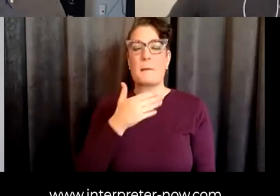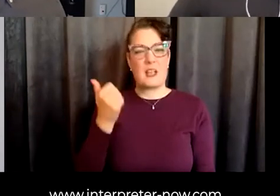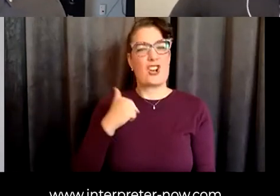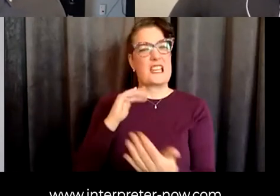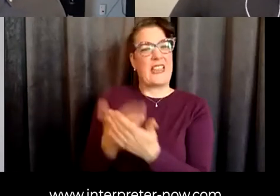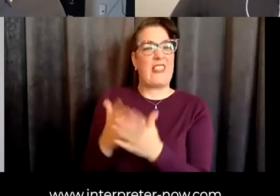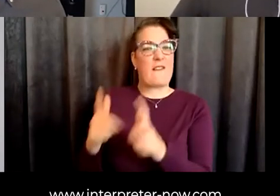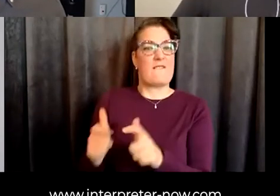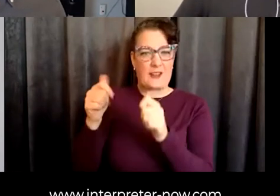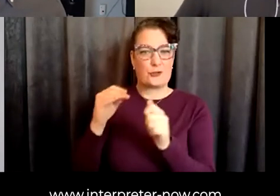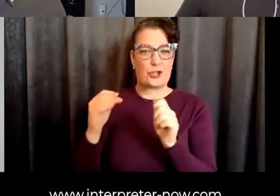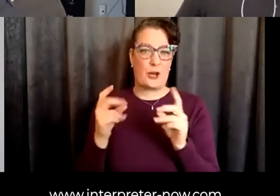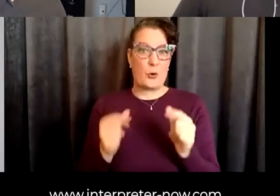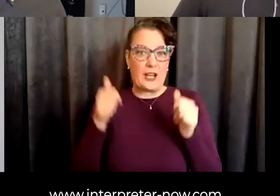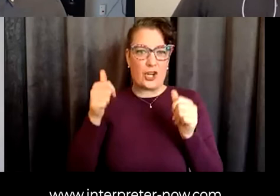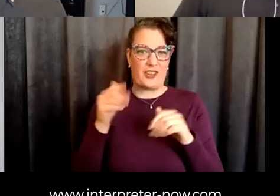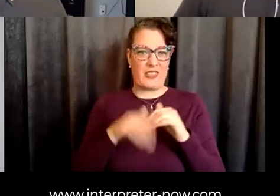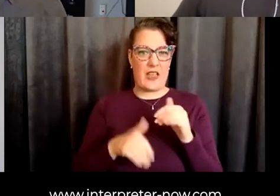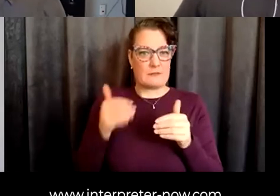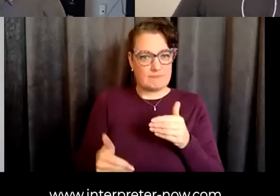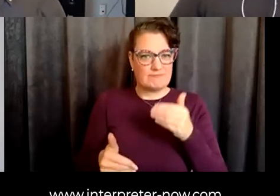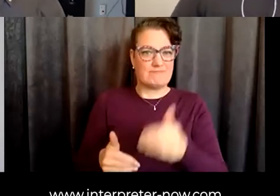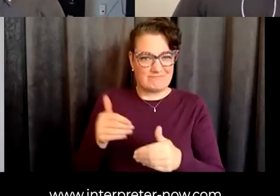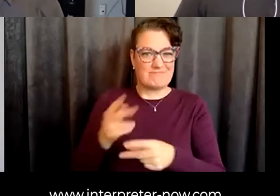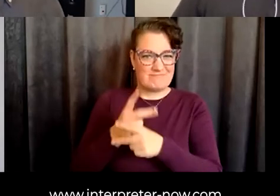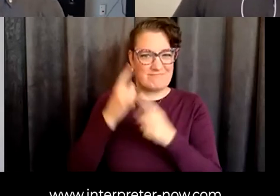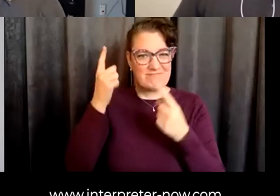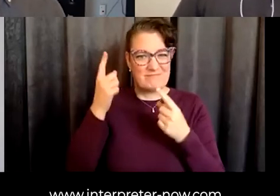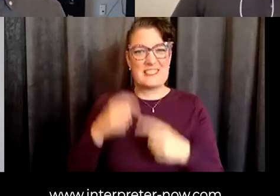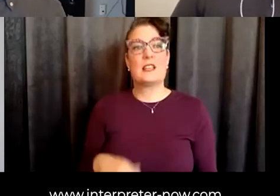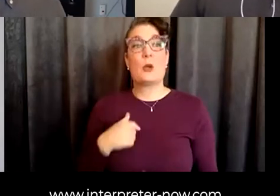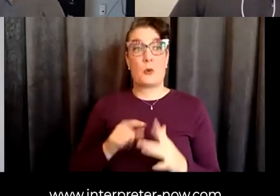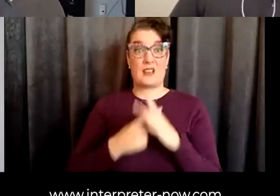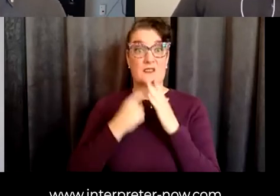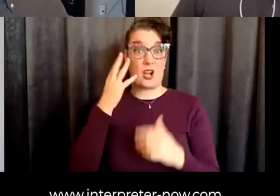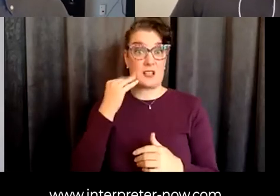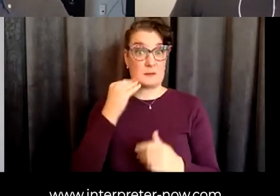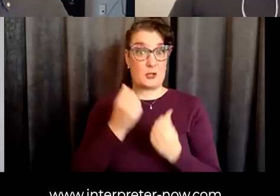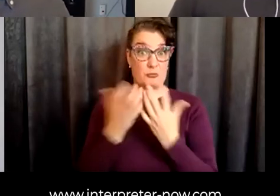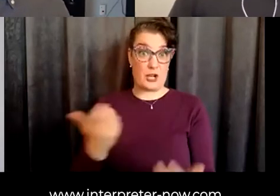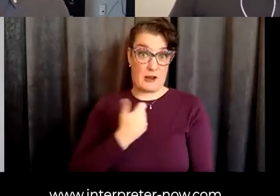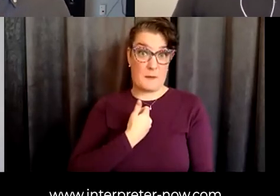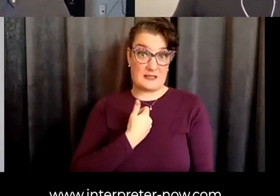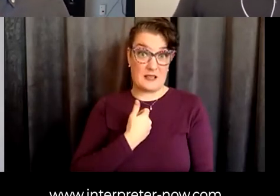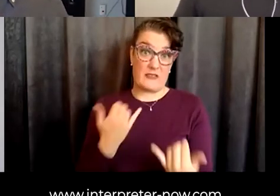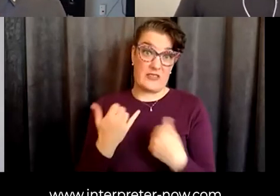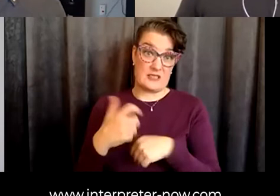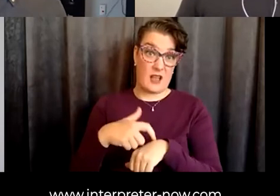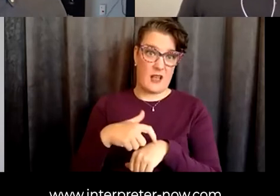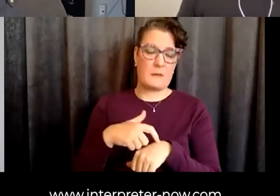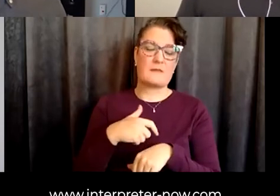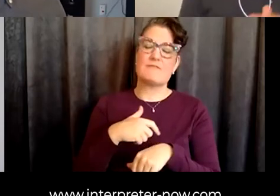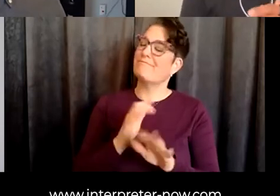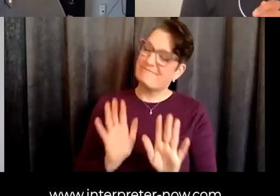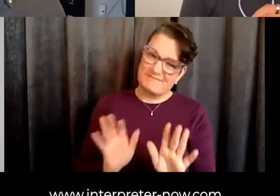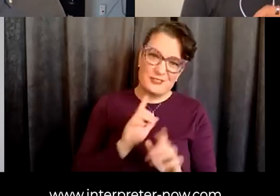quicker. And when I started, you know, experiencing burnout for, you know, this time around, I really had to force